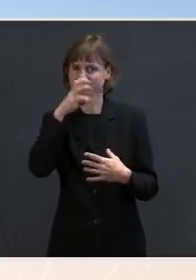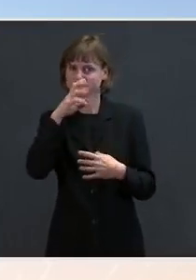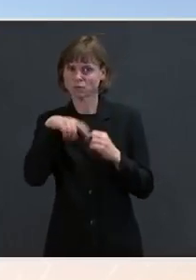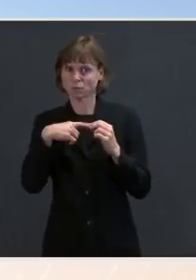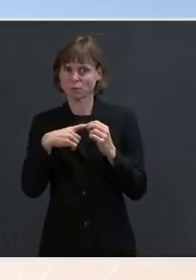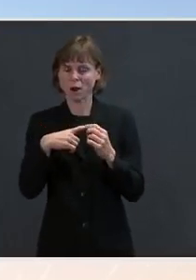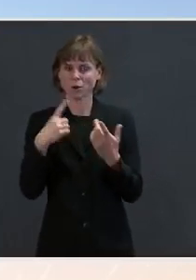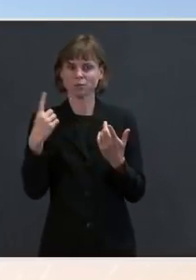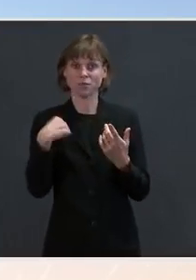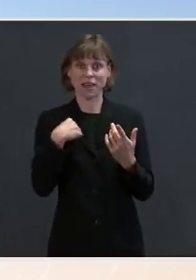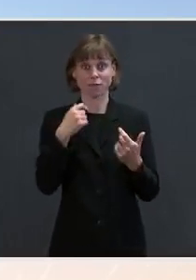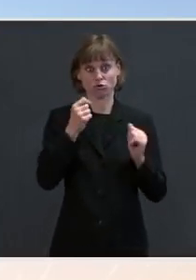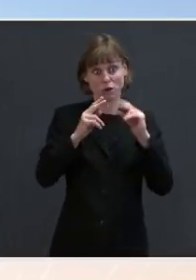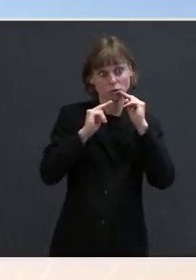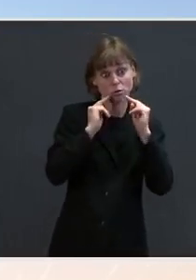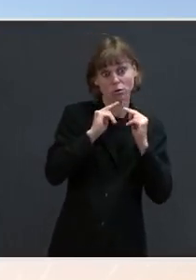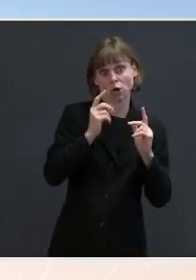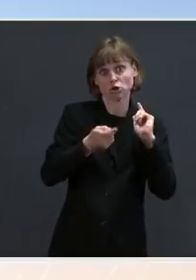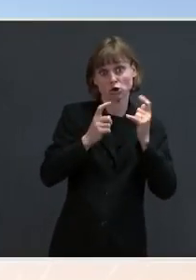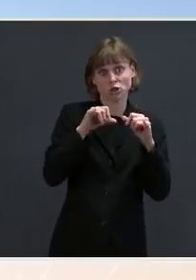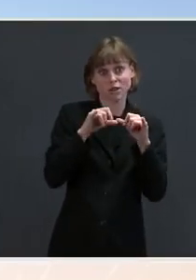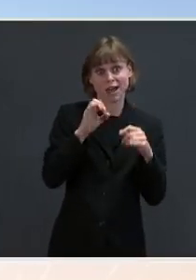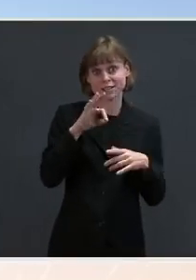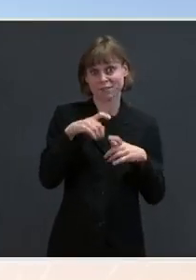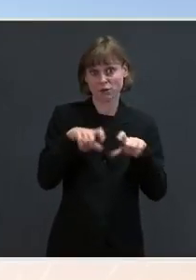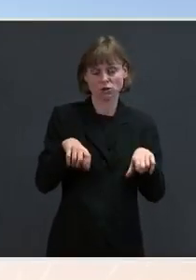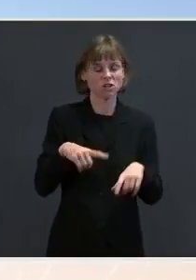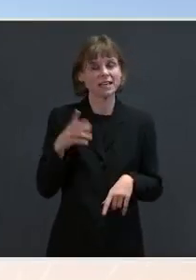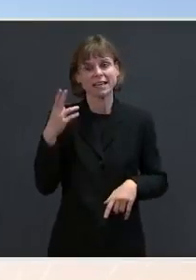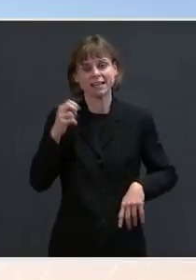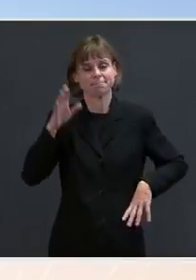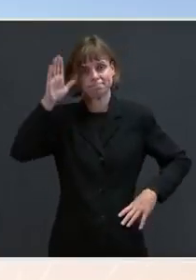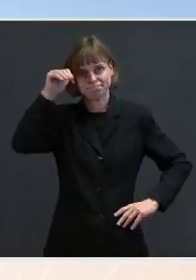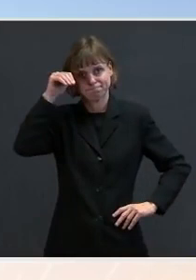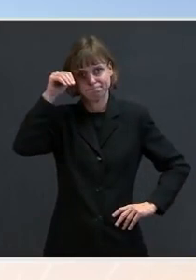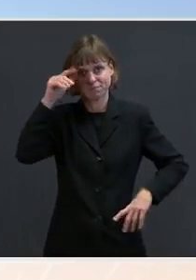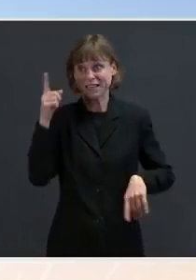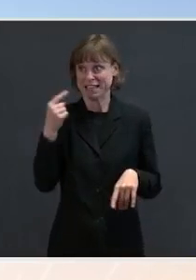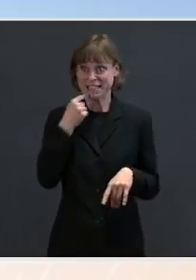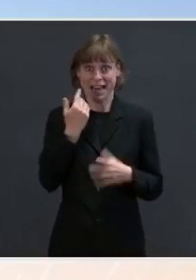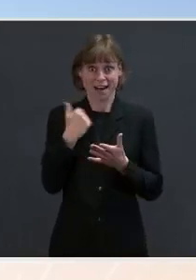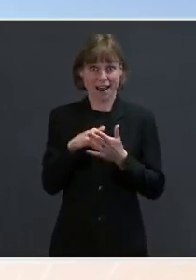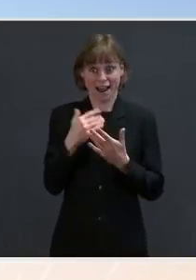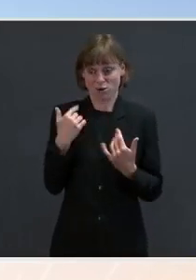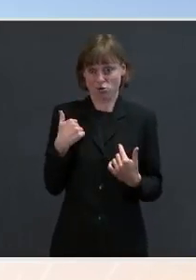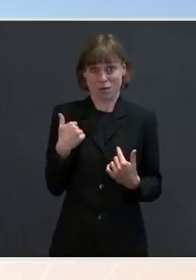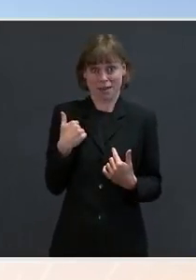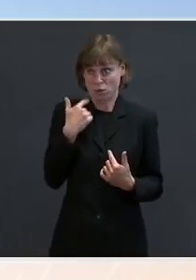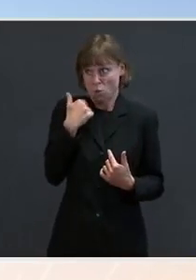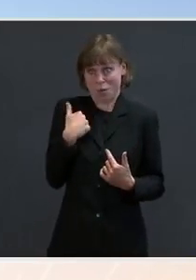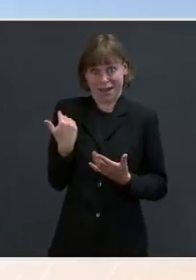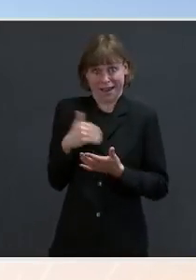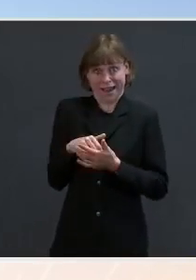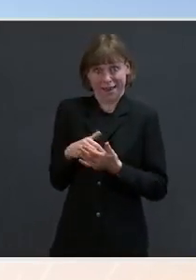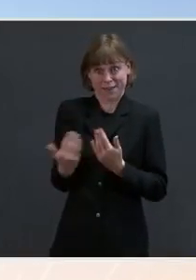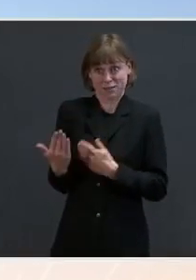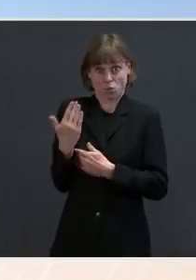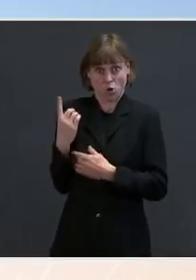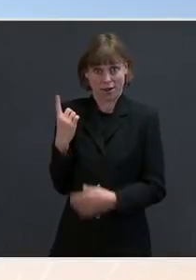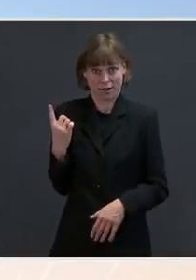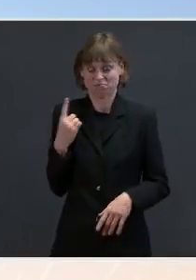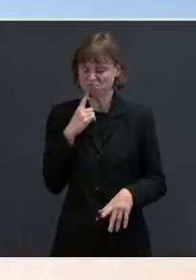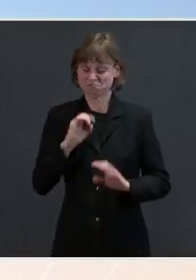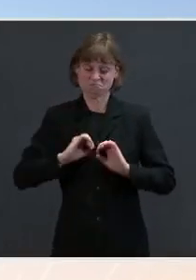to $1,000 or change the size of the check, he is unmovable on that, repeated that to me again this morning. And he has been very clear that